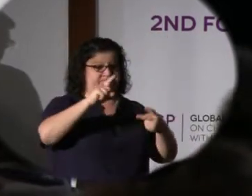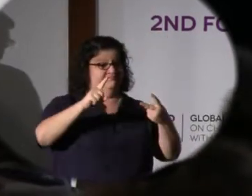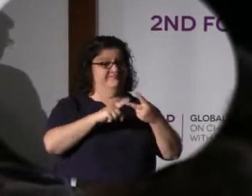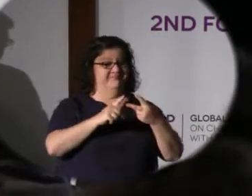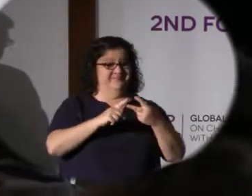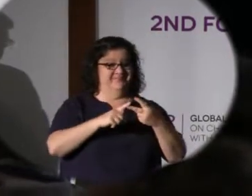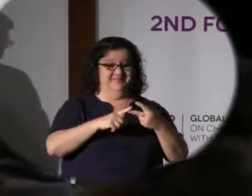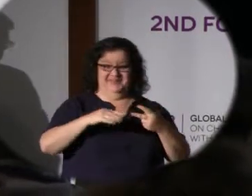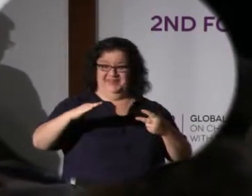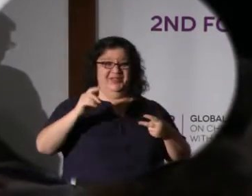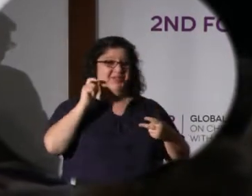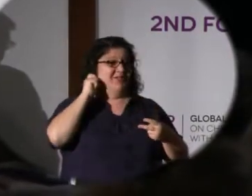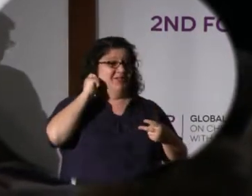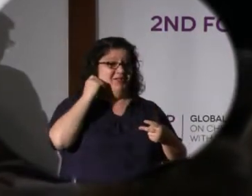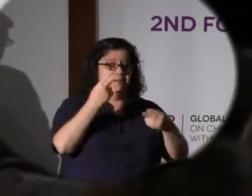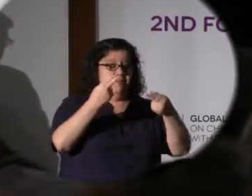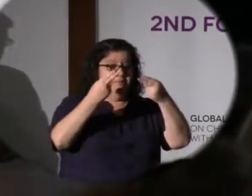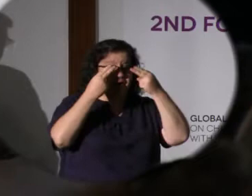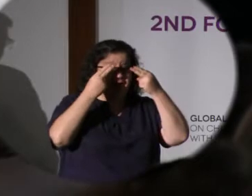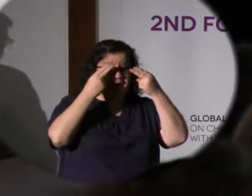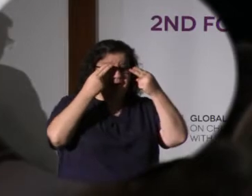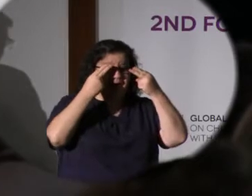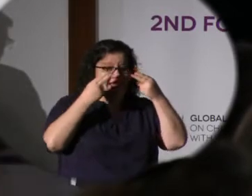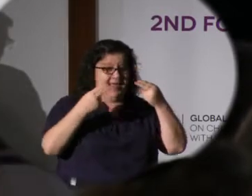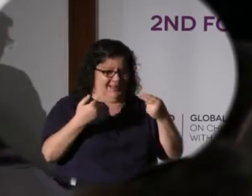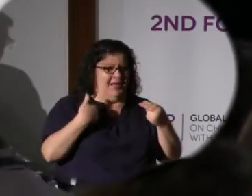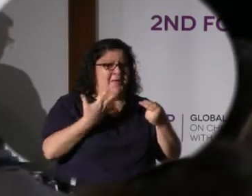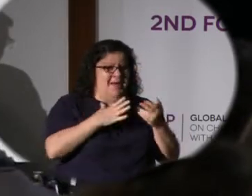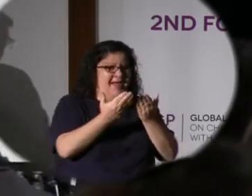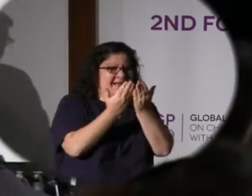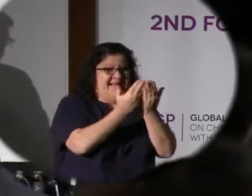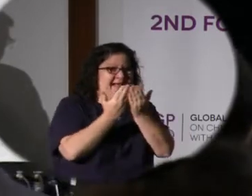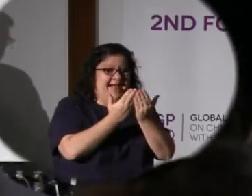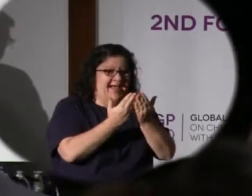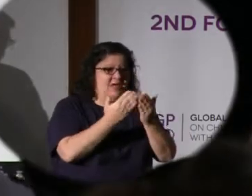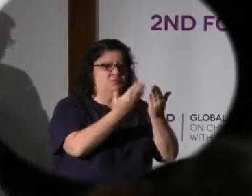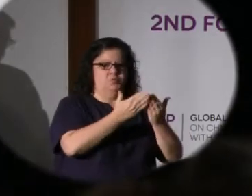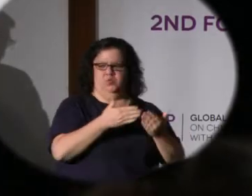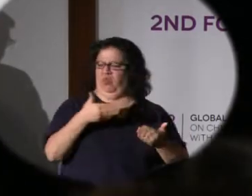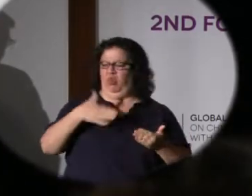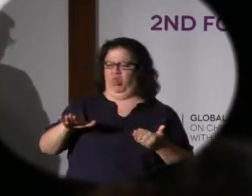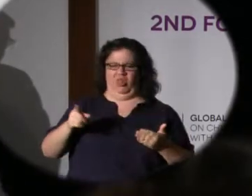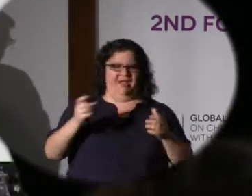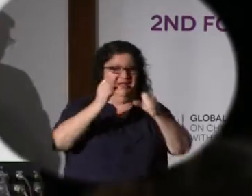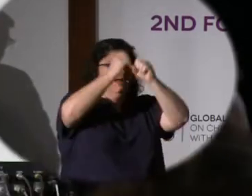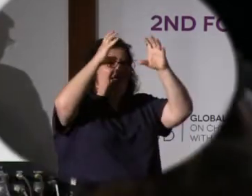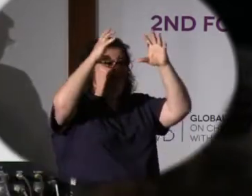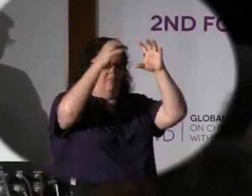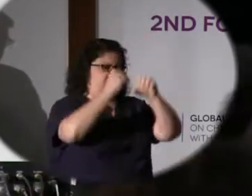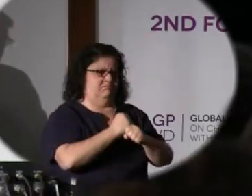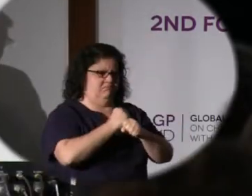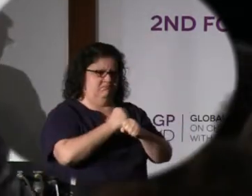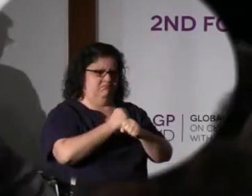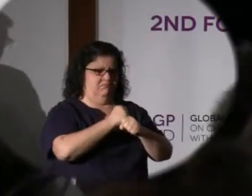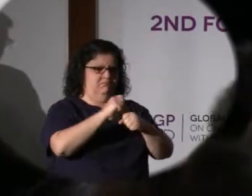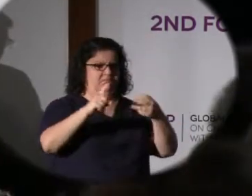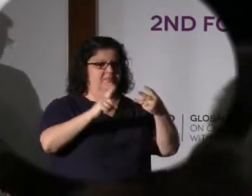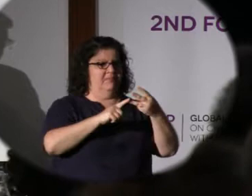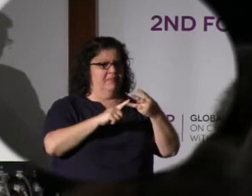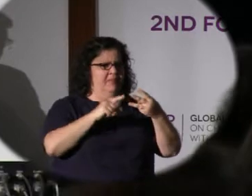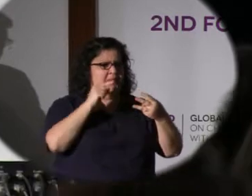see. A teenage boy in a wheelchair sitting at home alone while his brothers are playing